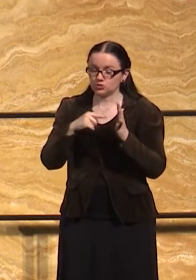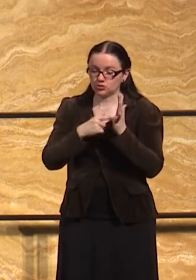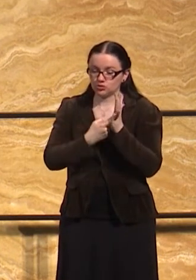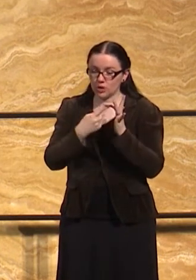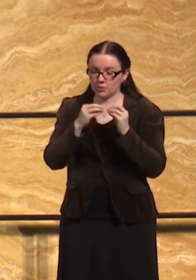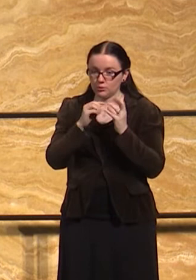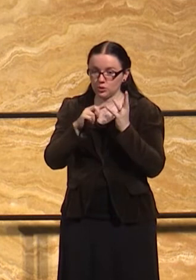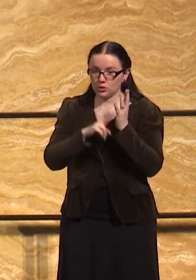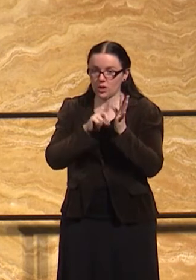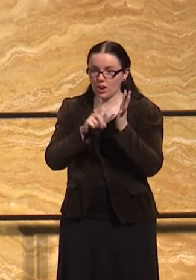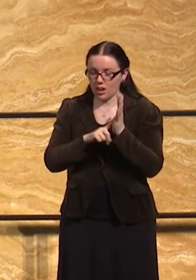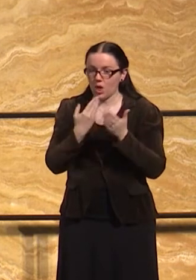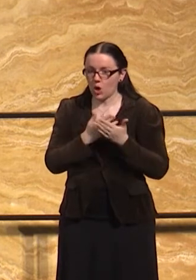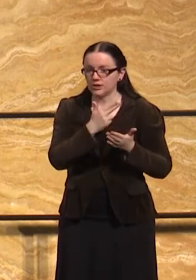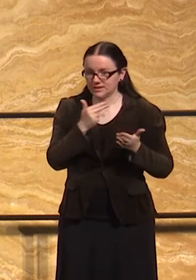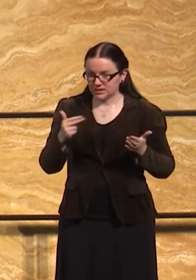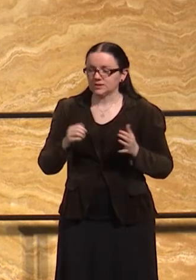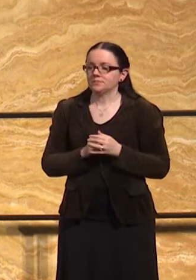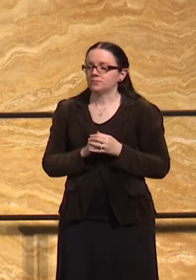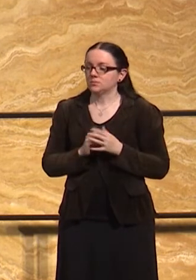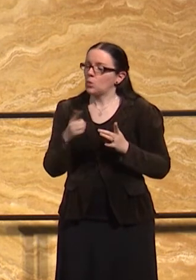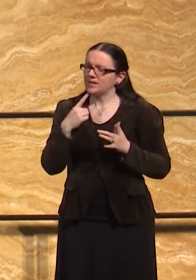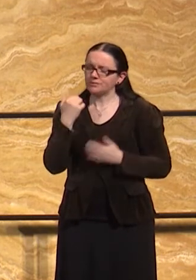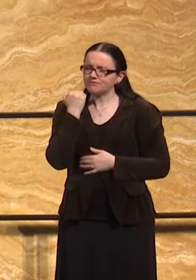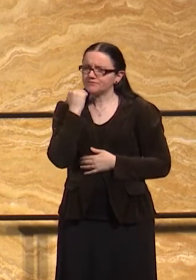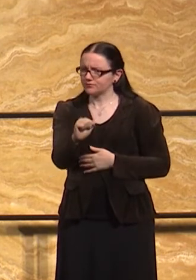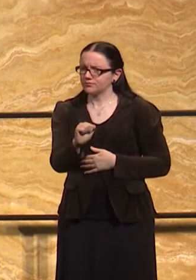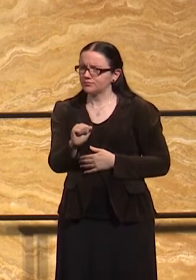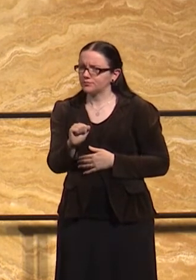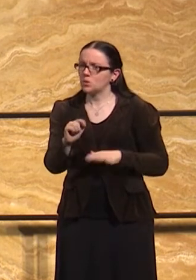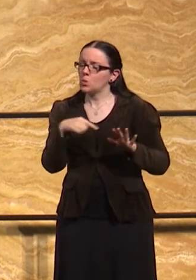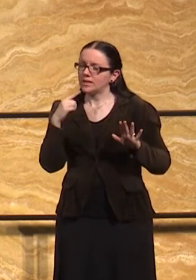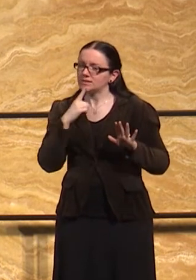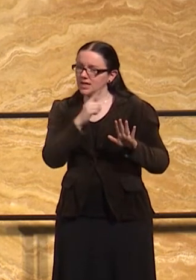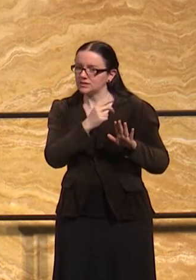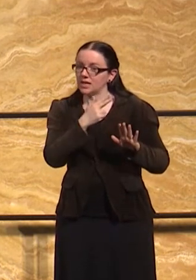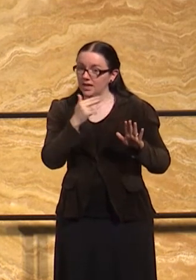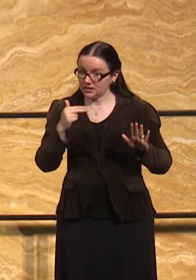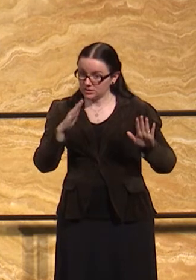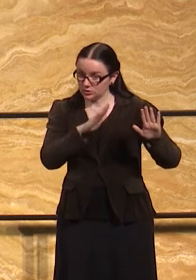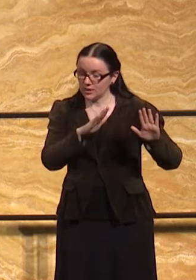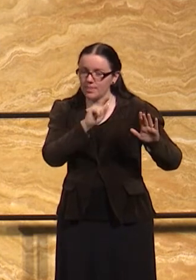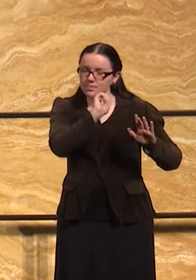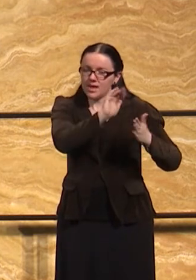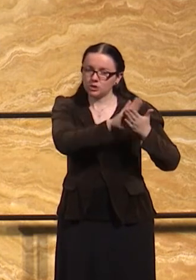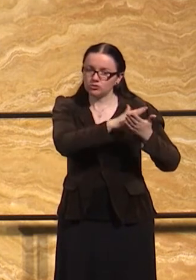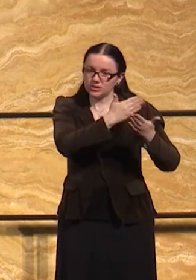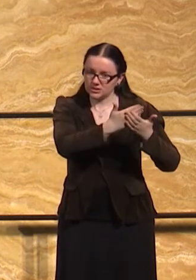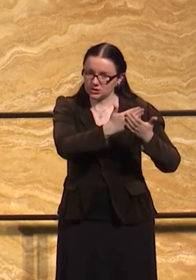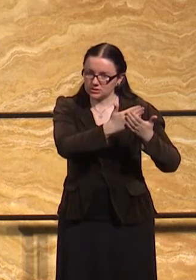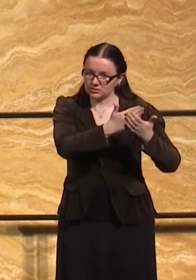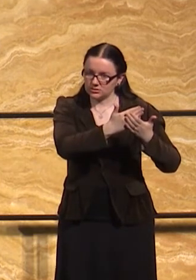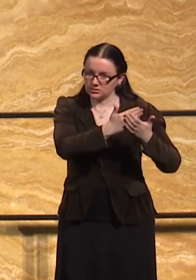We rejected an international tribunal because we said Indonesia itself is in transition from dictatorship